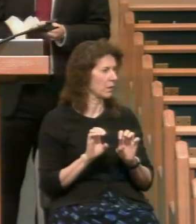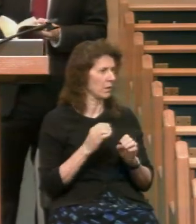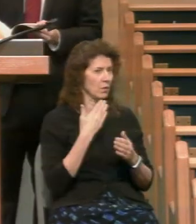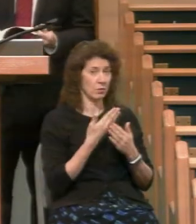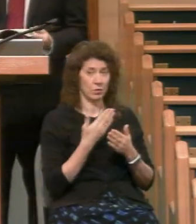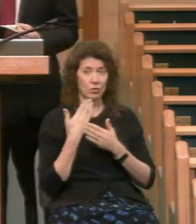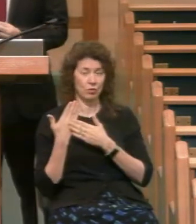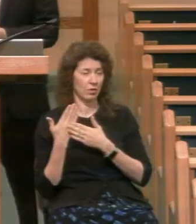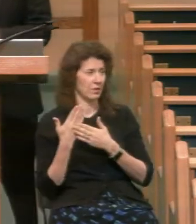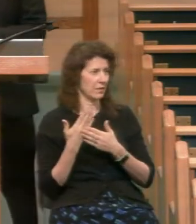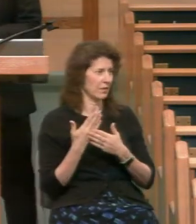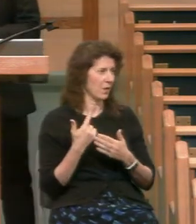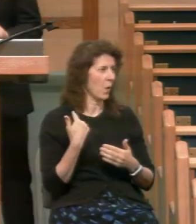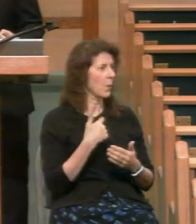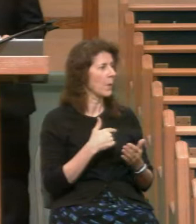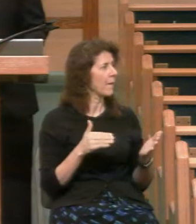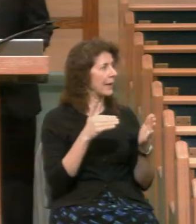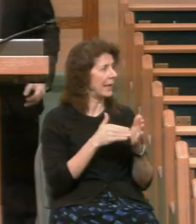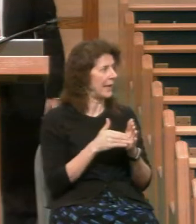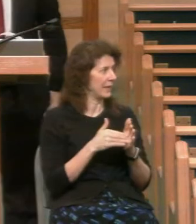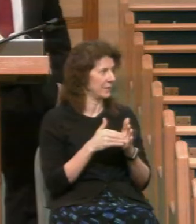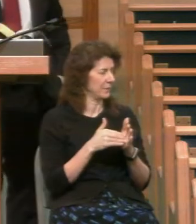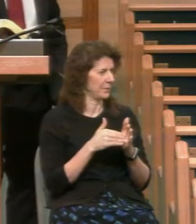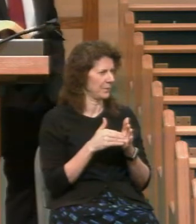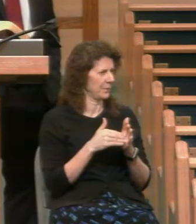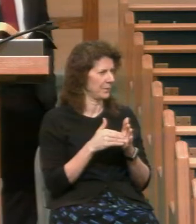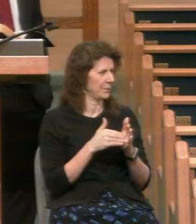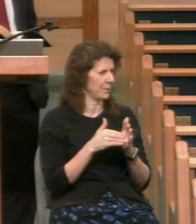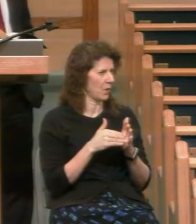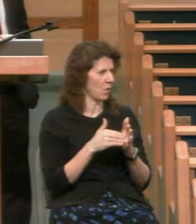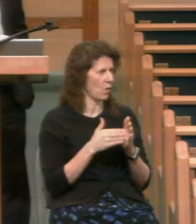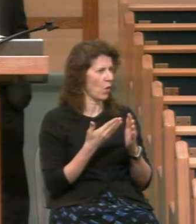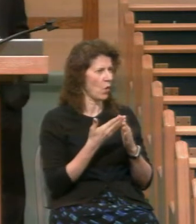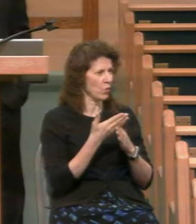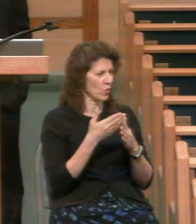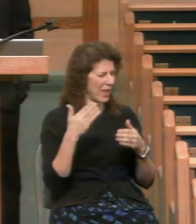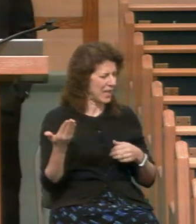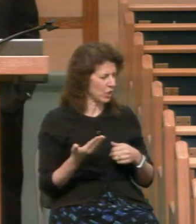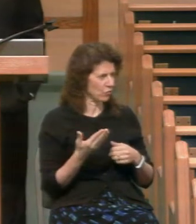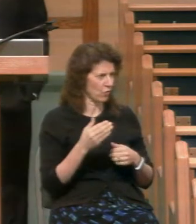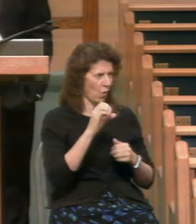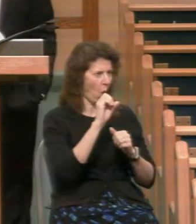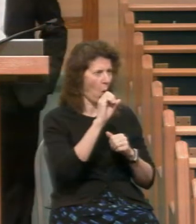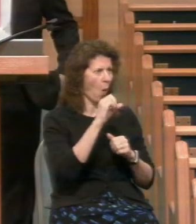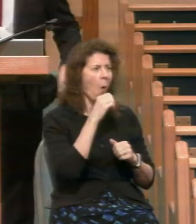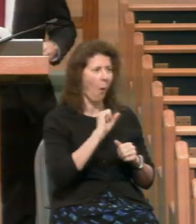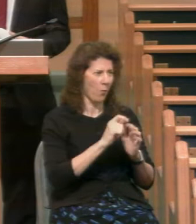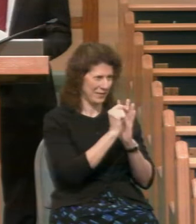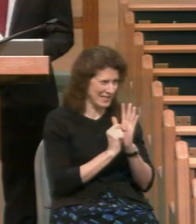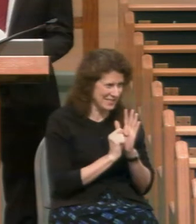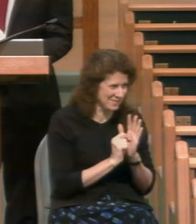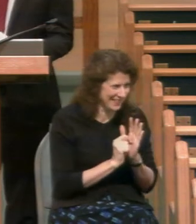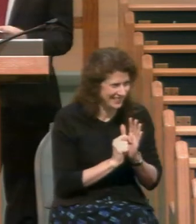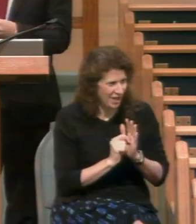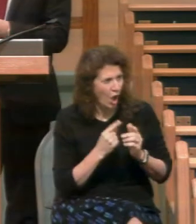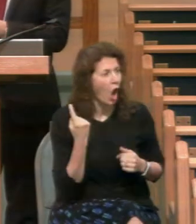are, again, going through our introduction of the Old Testament, and as always,